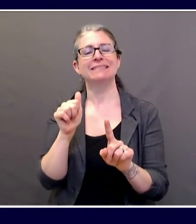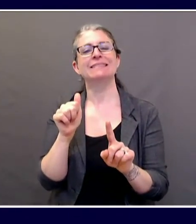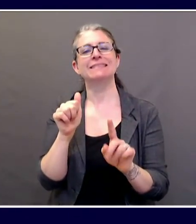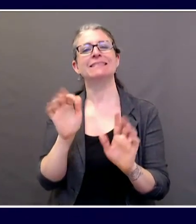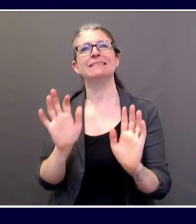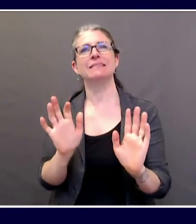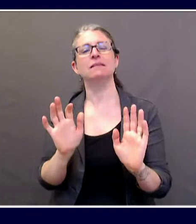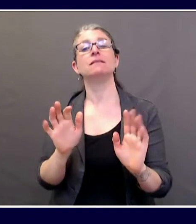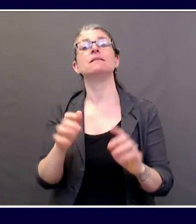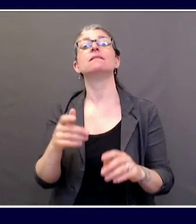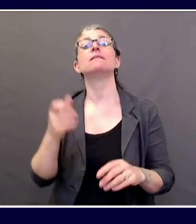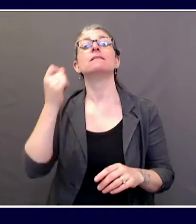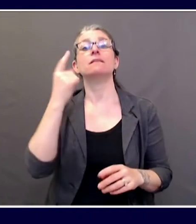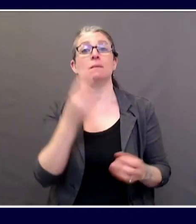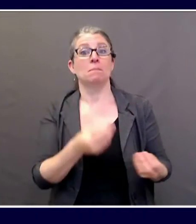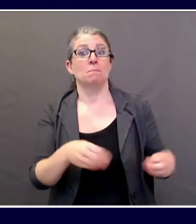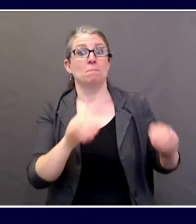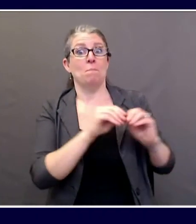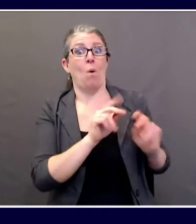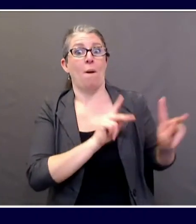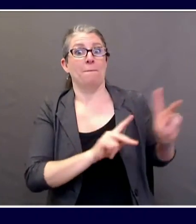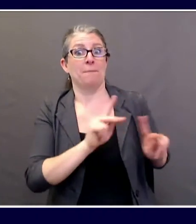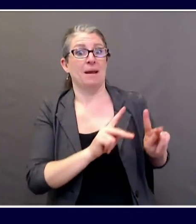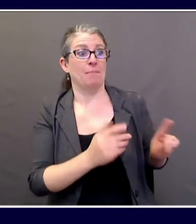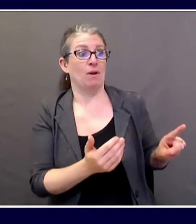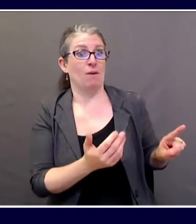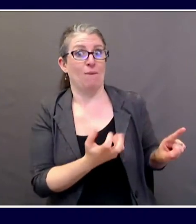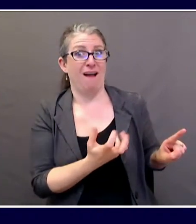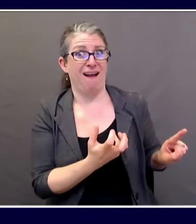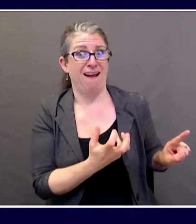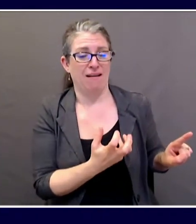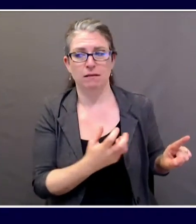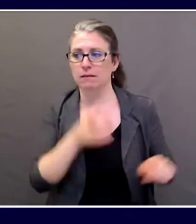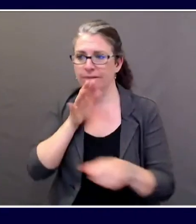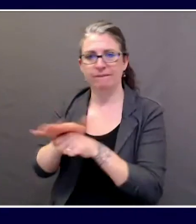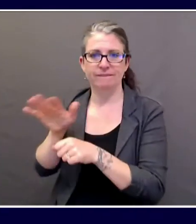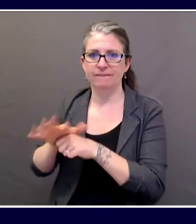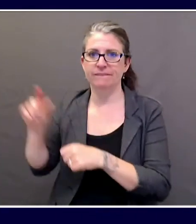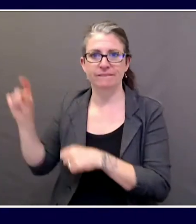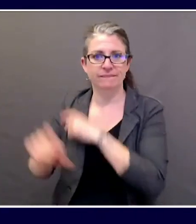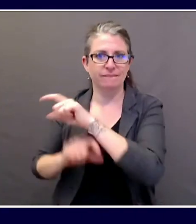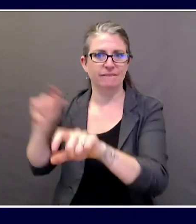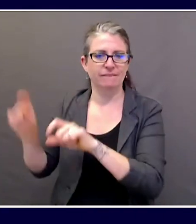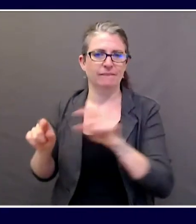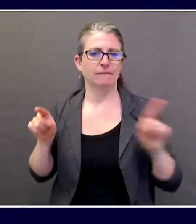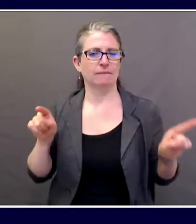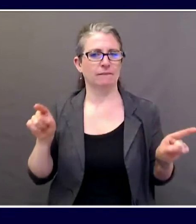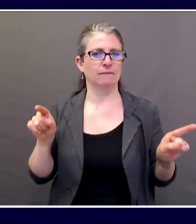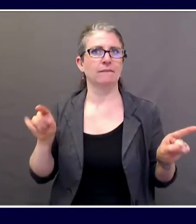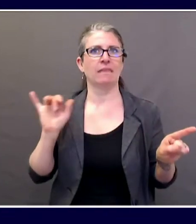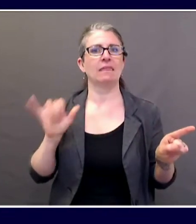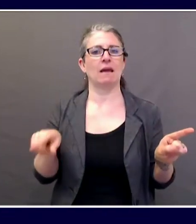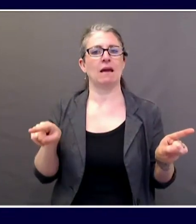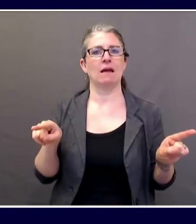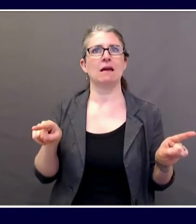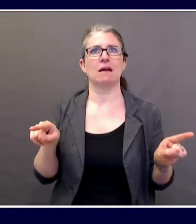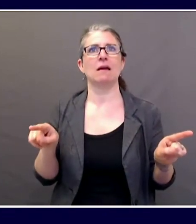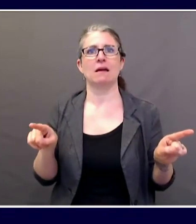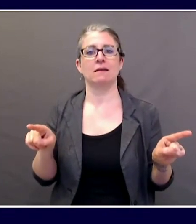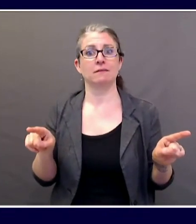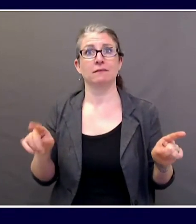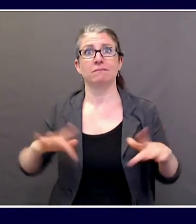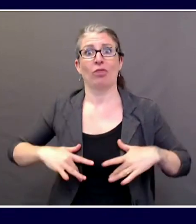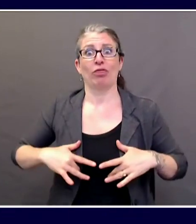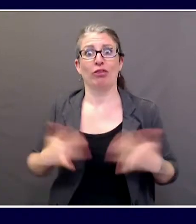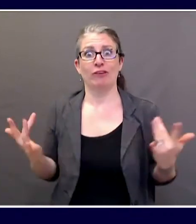for vaccine than there is vaccine. On one level, we want to encourage that. We want folks to make sure that they are angling to